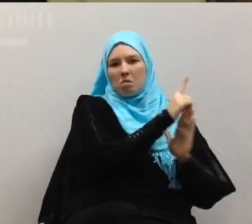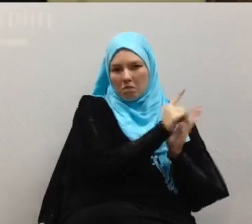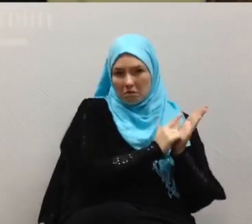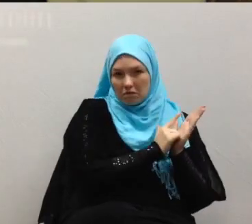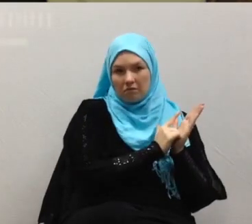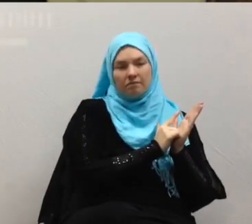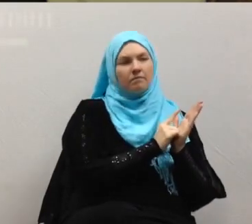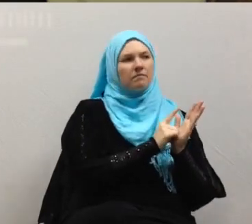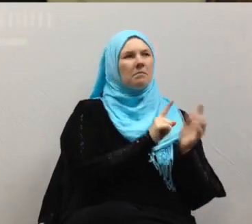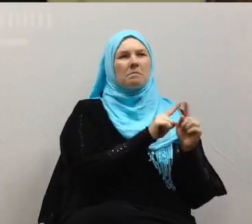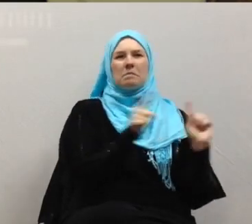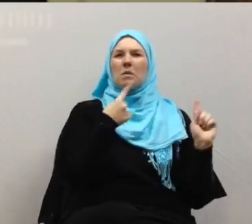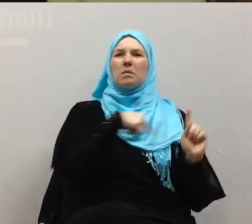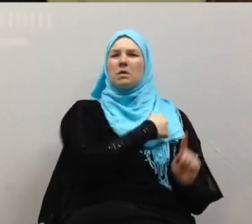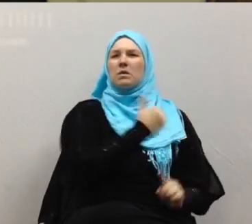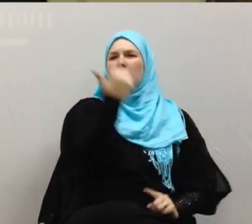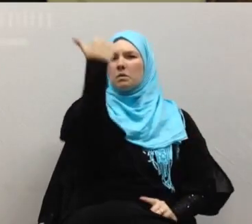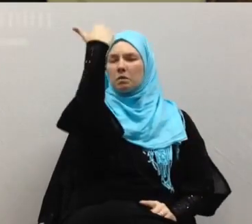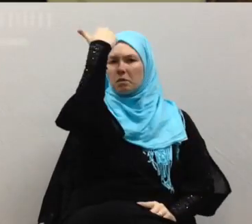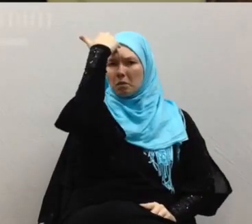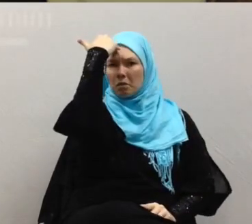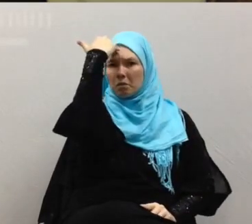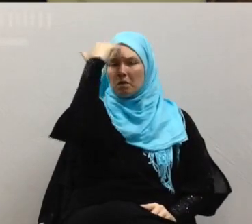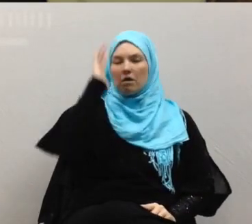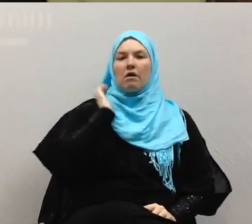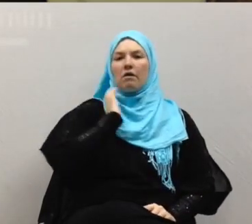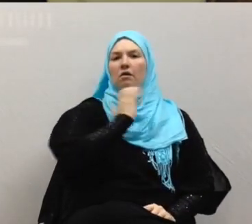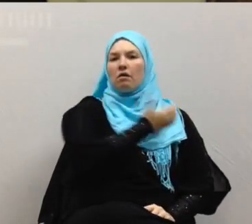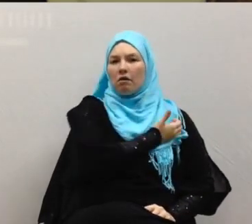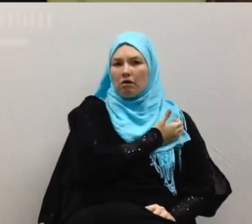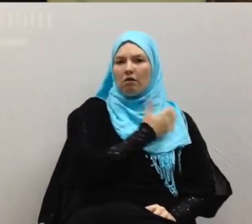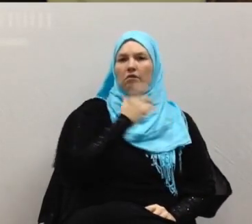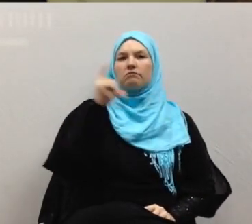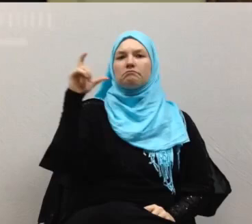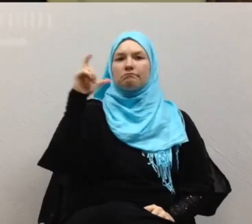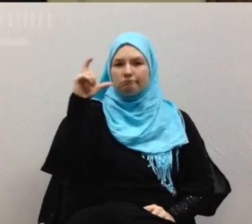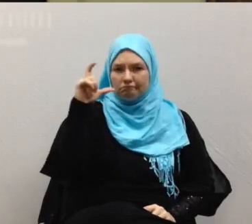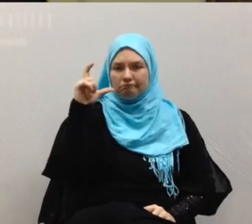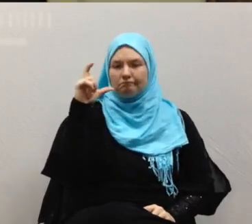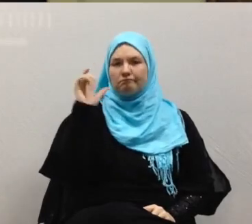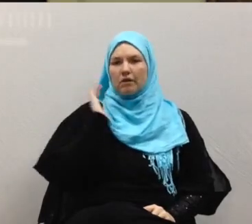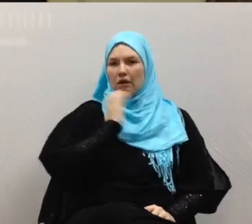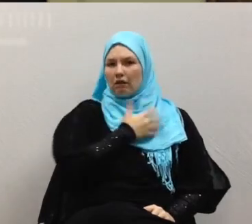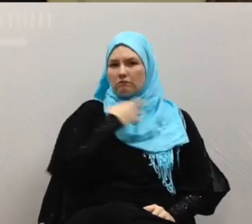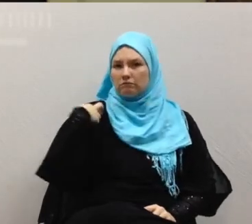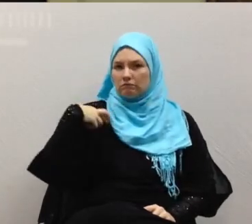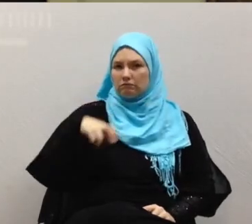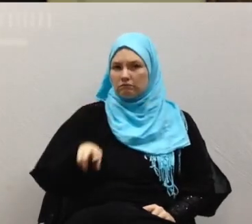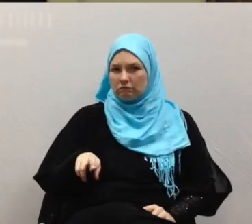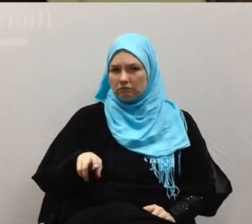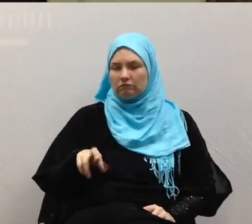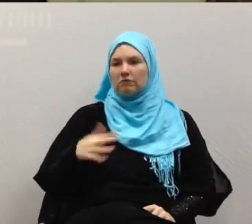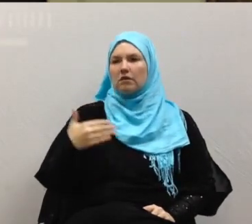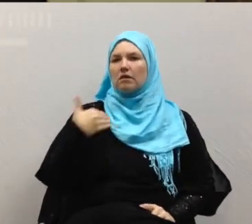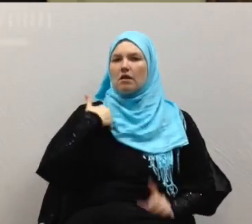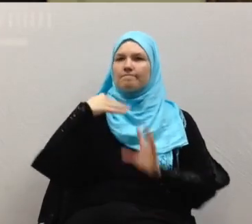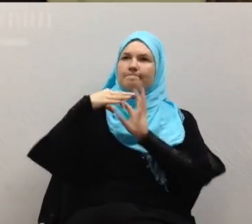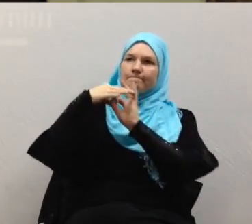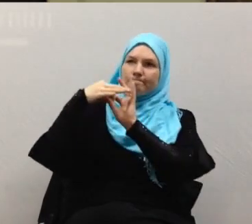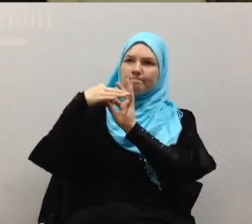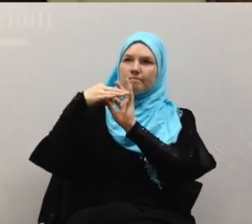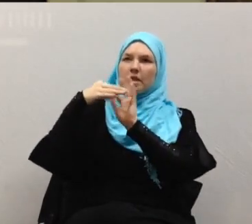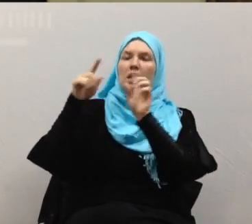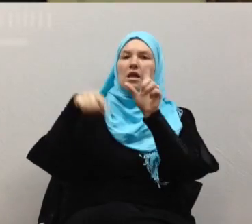the deen and Allah have been removed from public life for other nations.